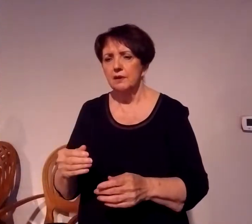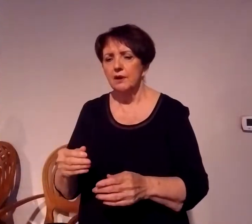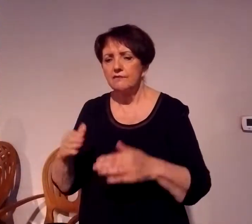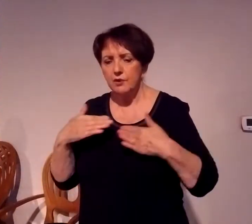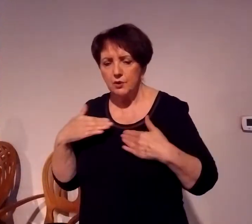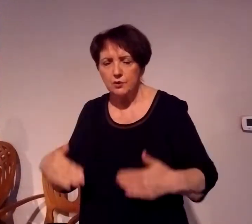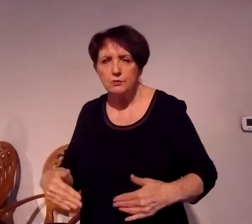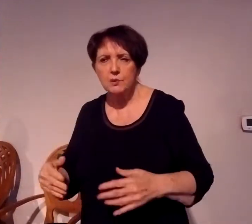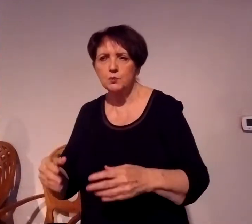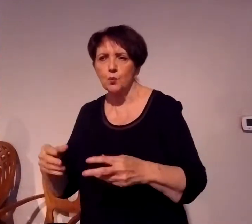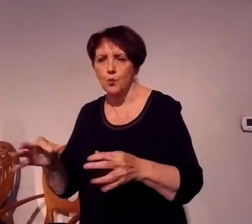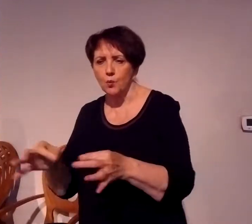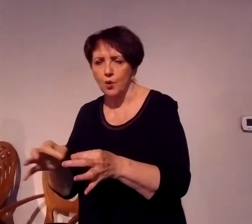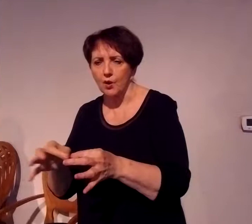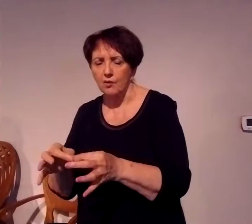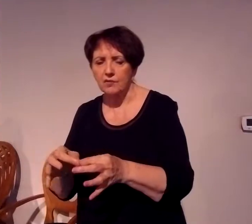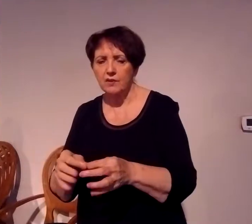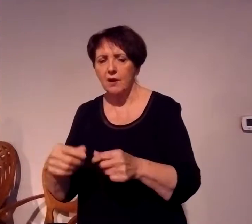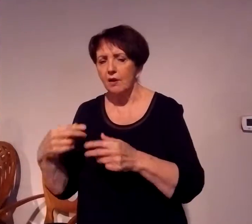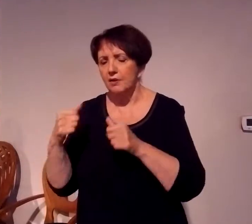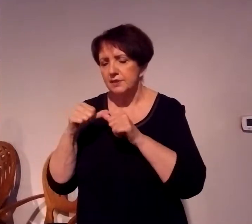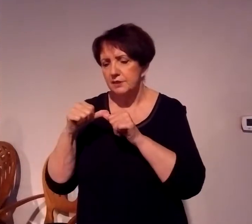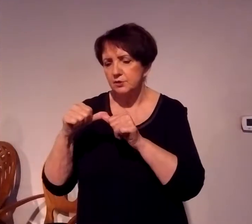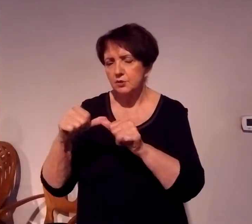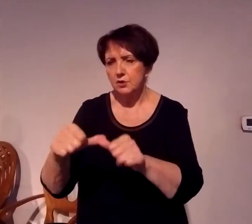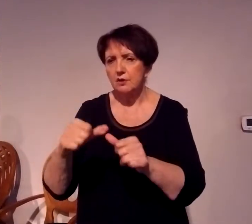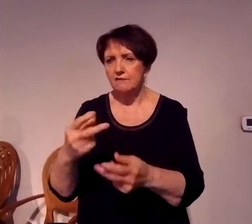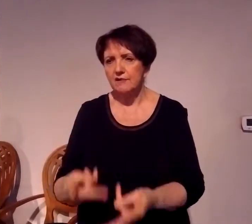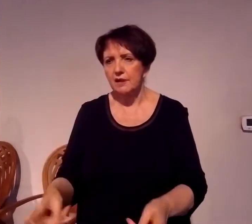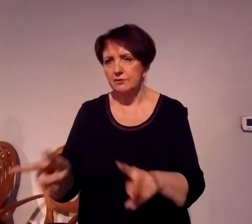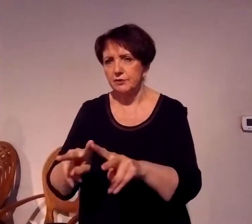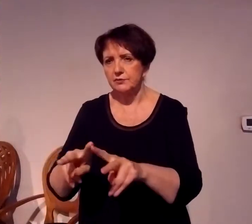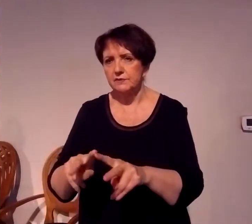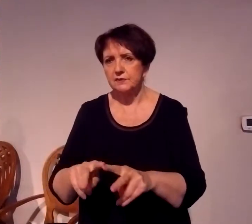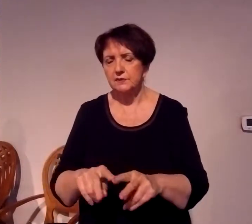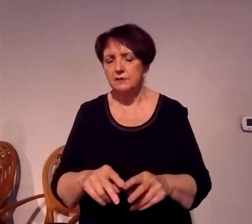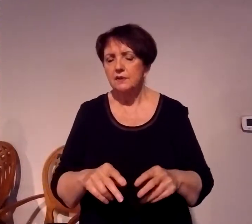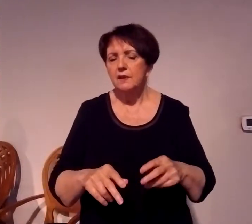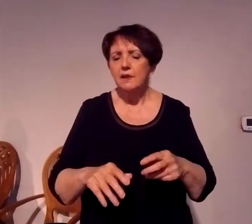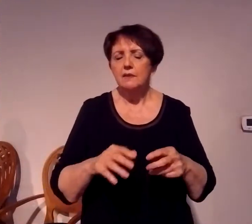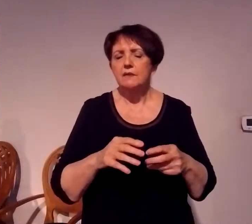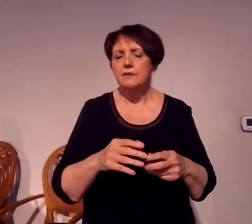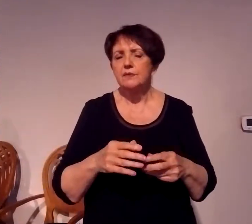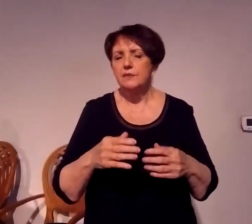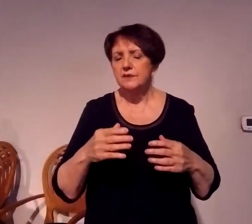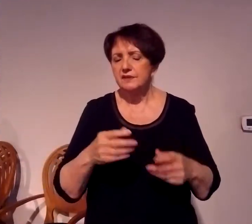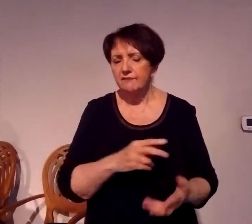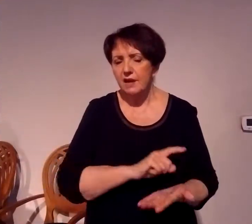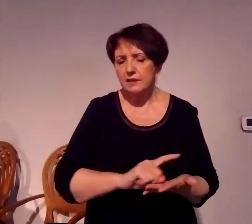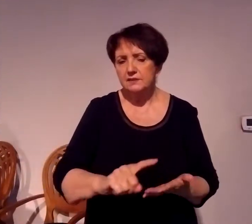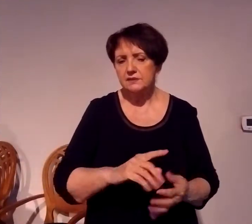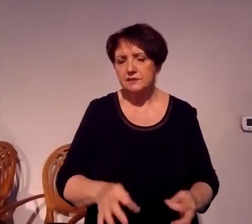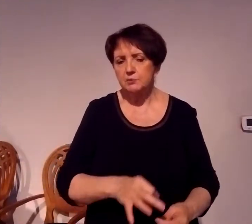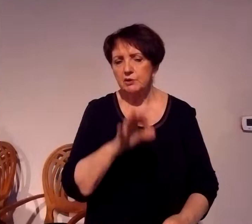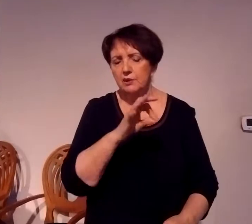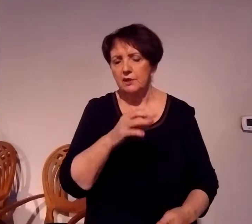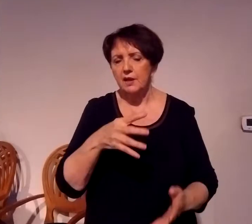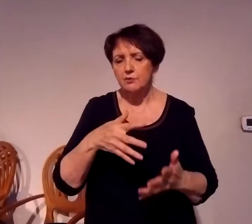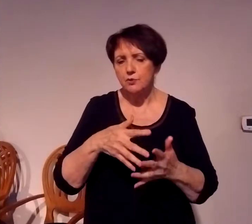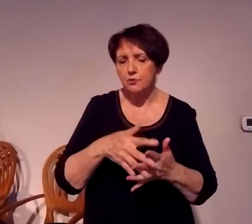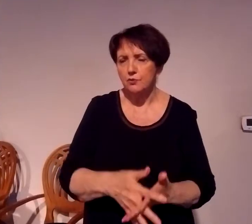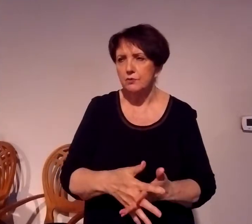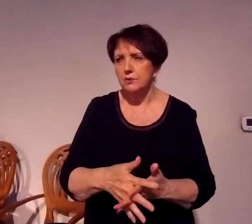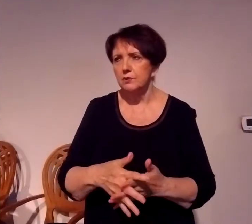eternal values, the immanence of the divine spirit within the human soul, which lies at the root of a